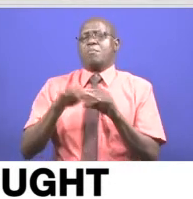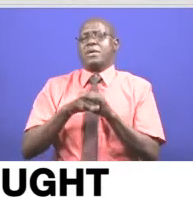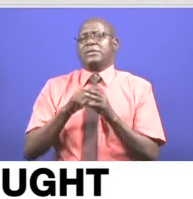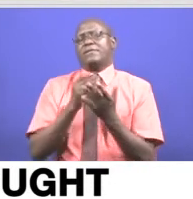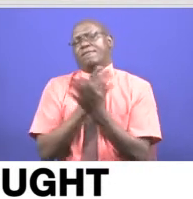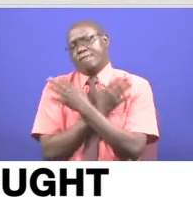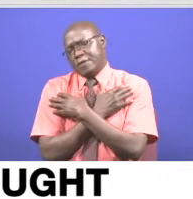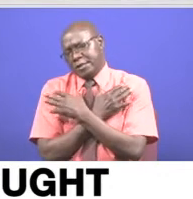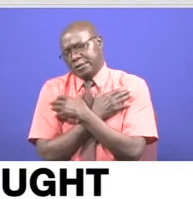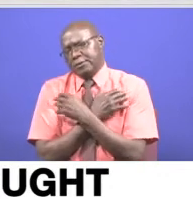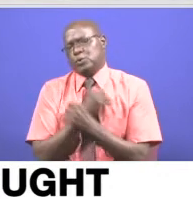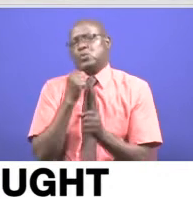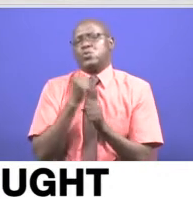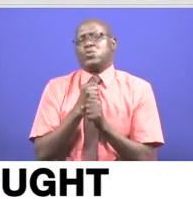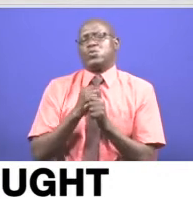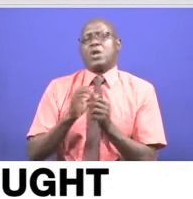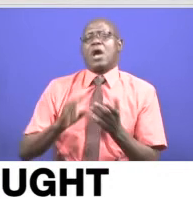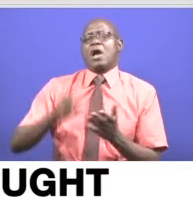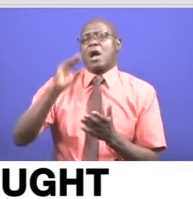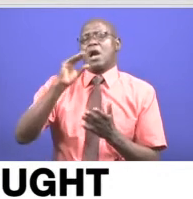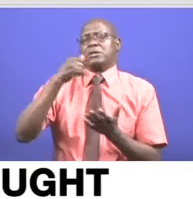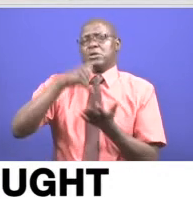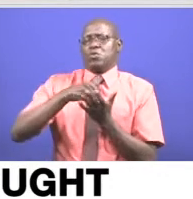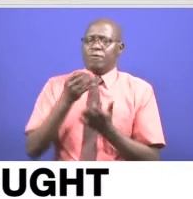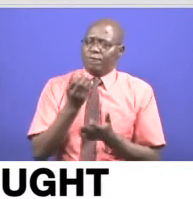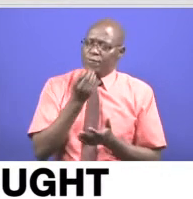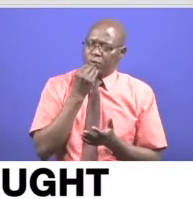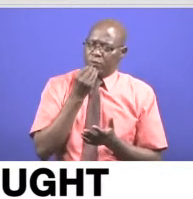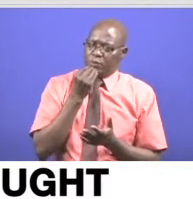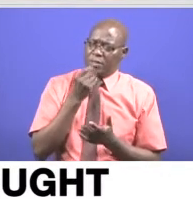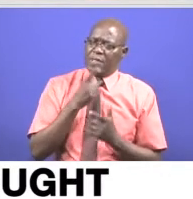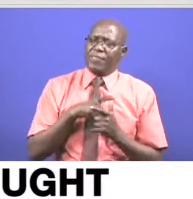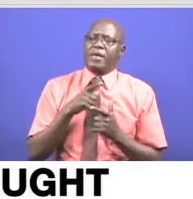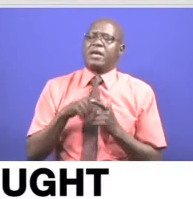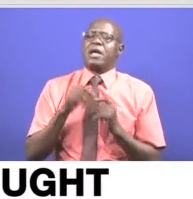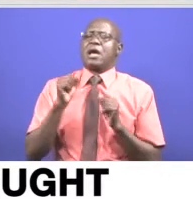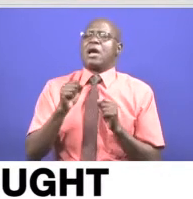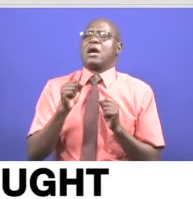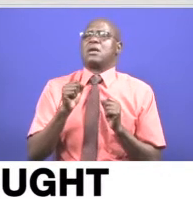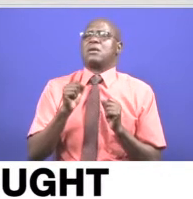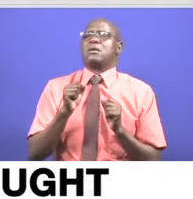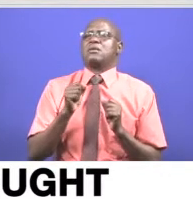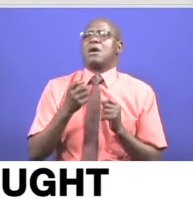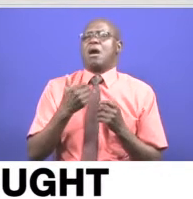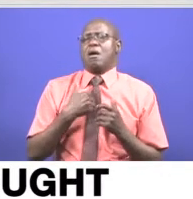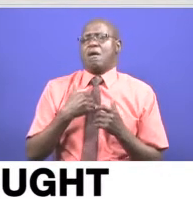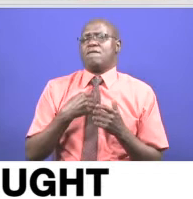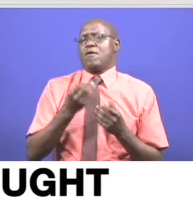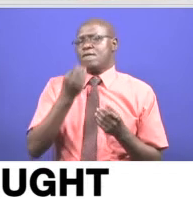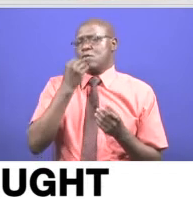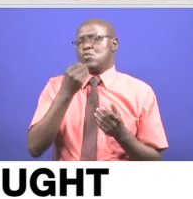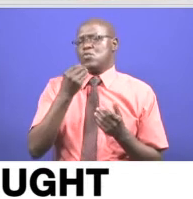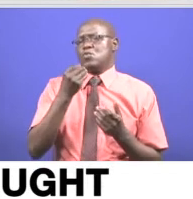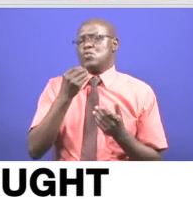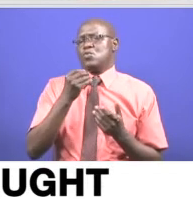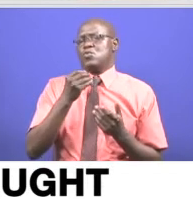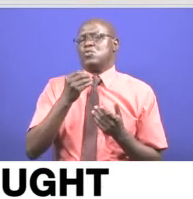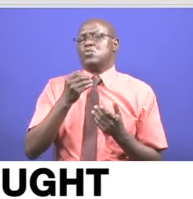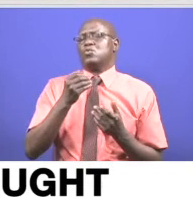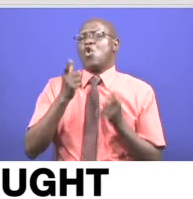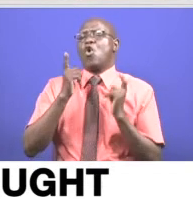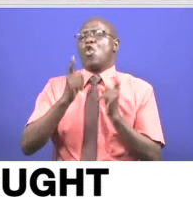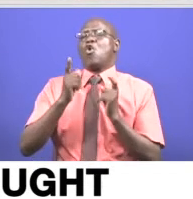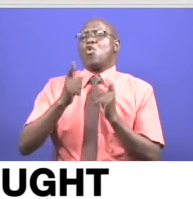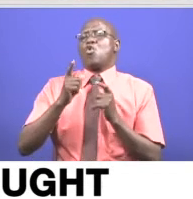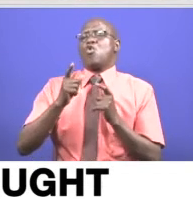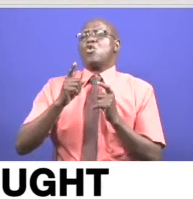friends, to do cash and food so that we may start to move the food caravans mm-hmm. food caravans into